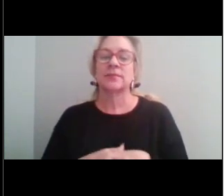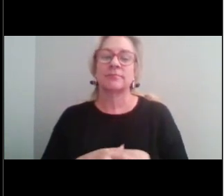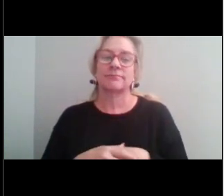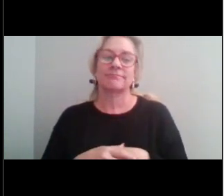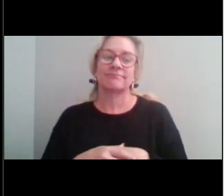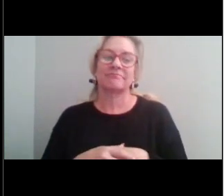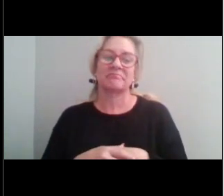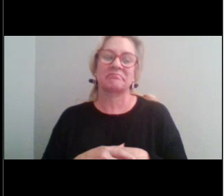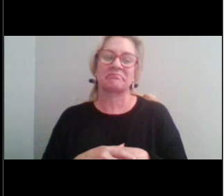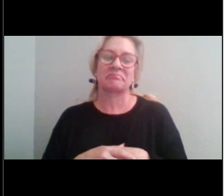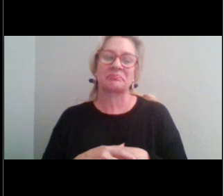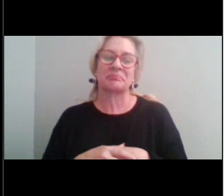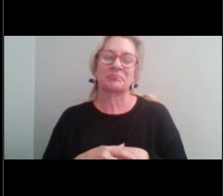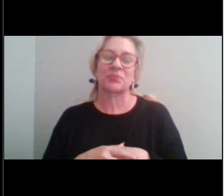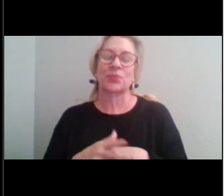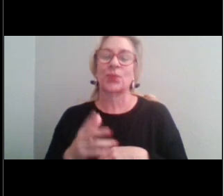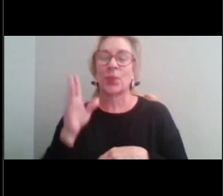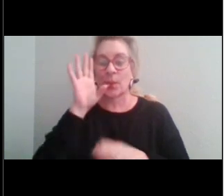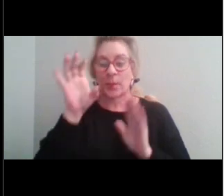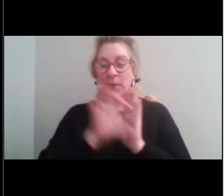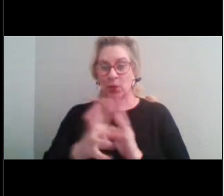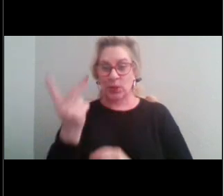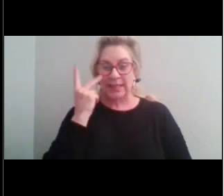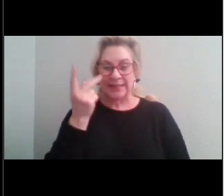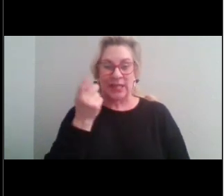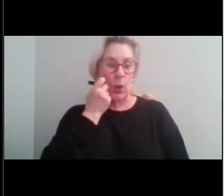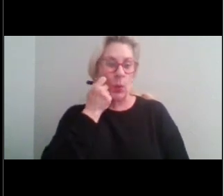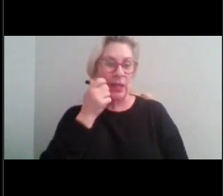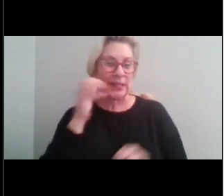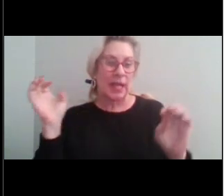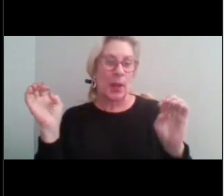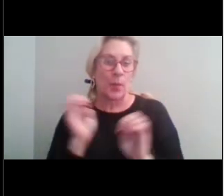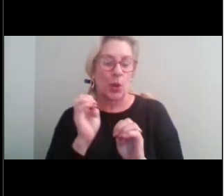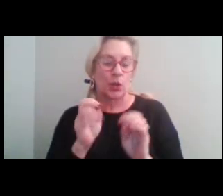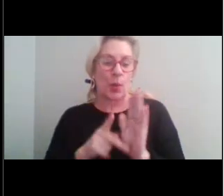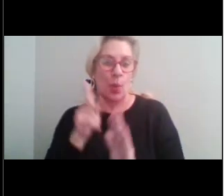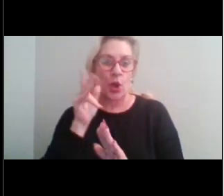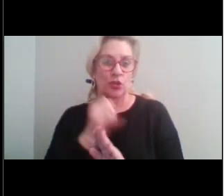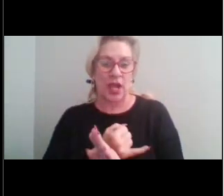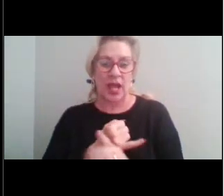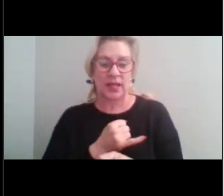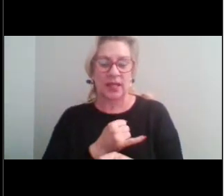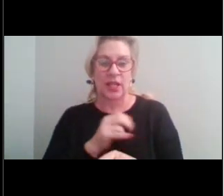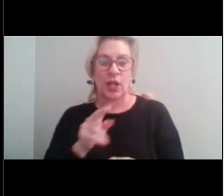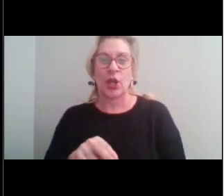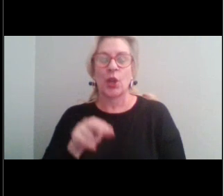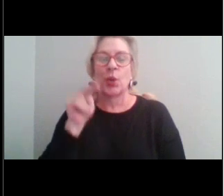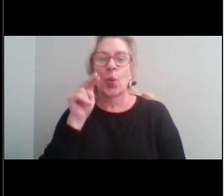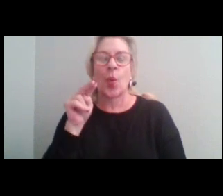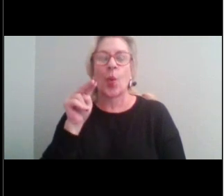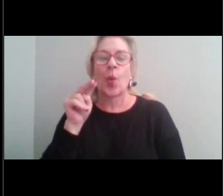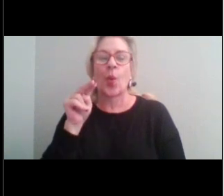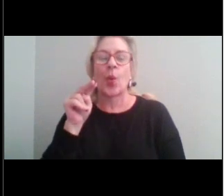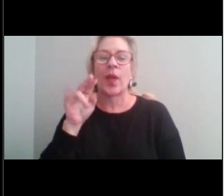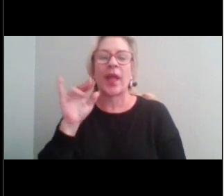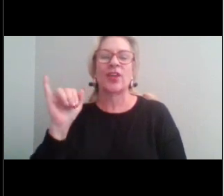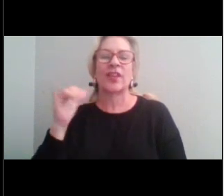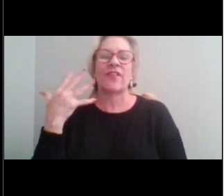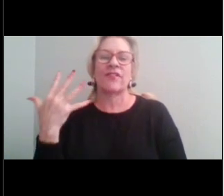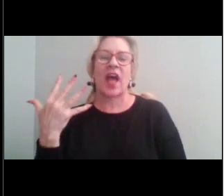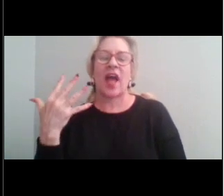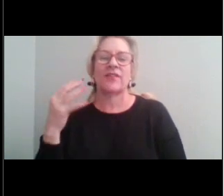And the project you see here is a recent emergency project on northbound Interstate 5, just